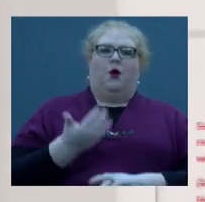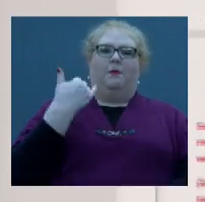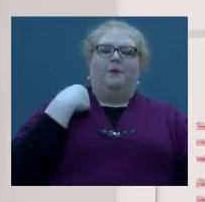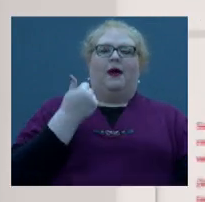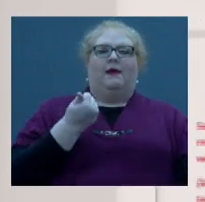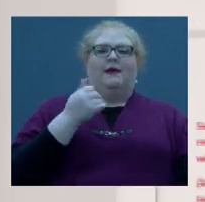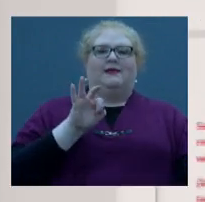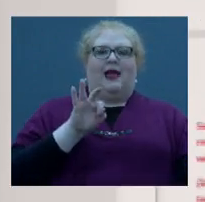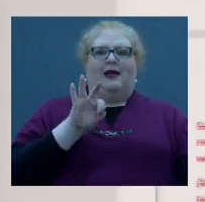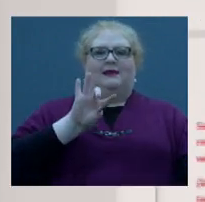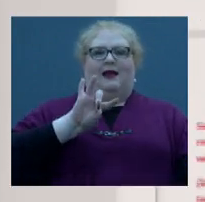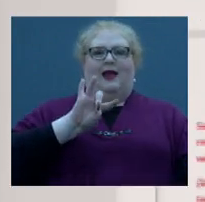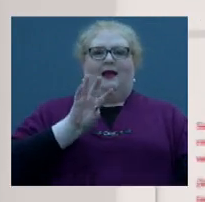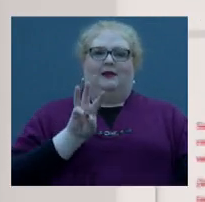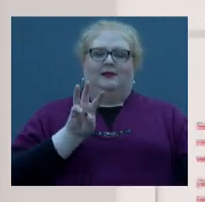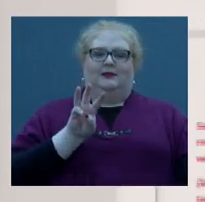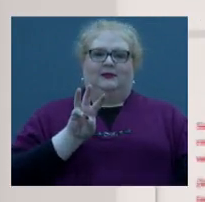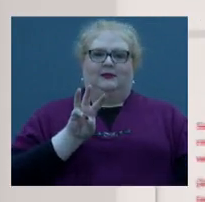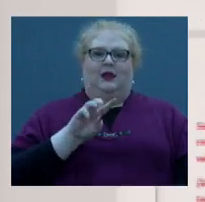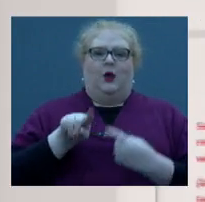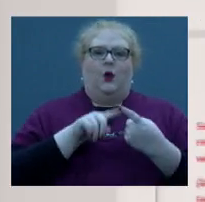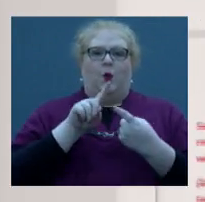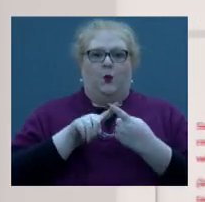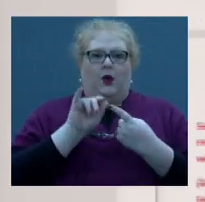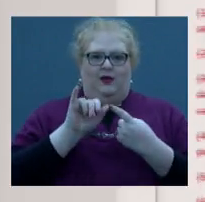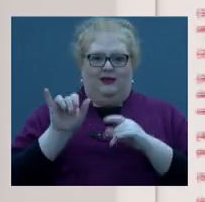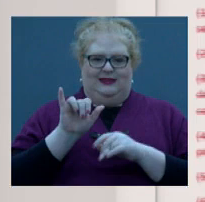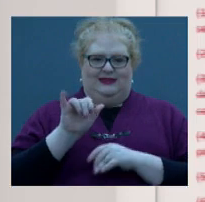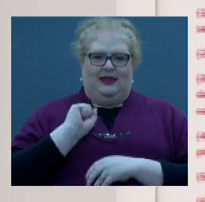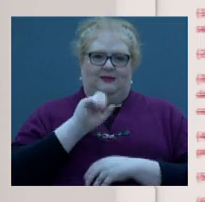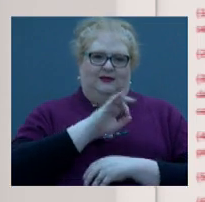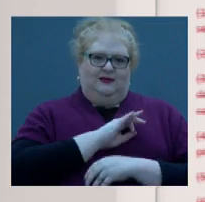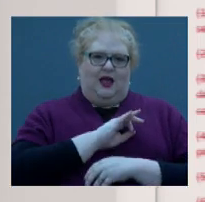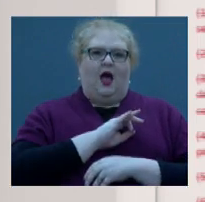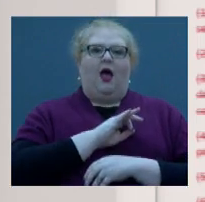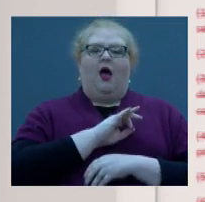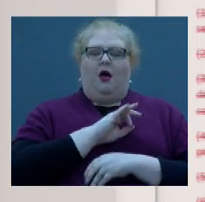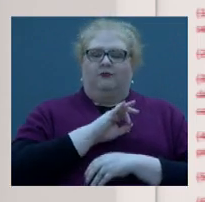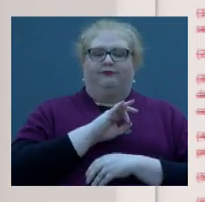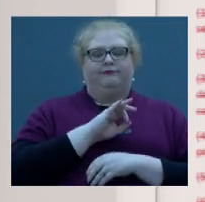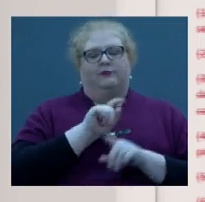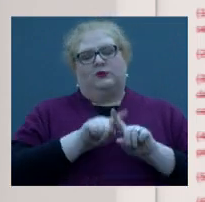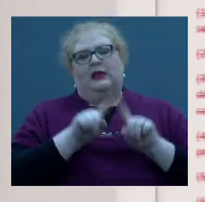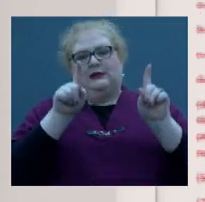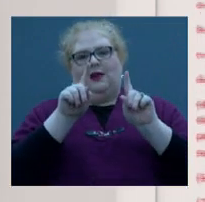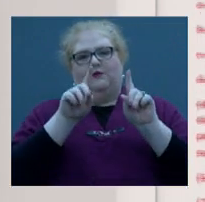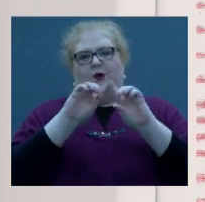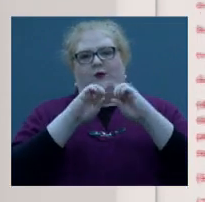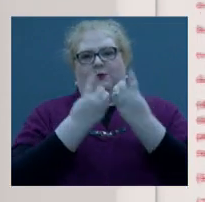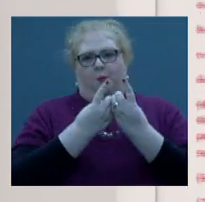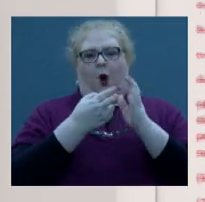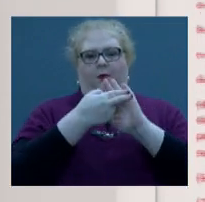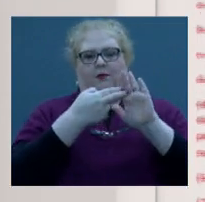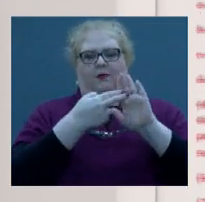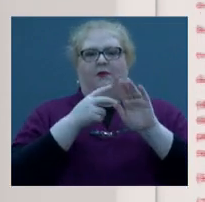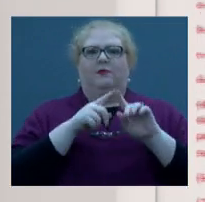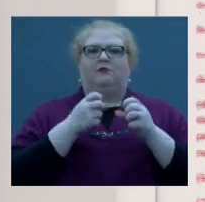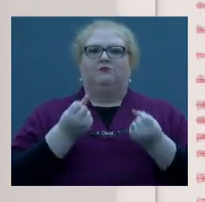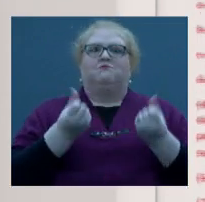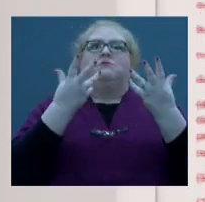1986 when the same staff, planning and development, was called a different department then, had a lot more duties in there.